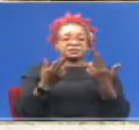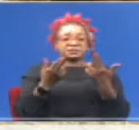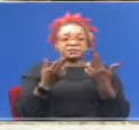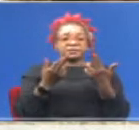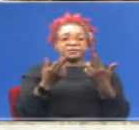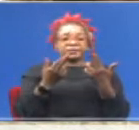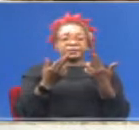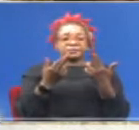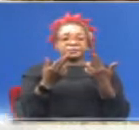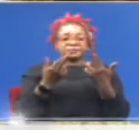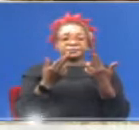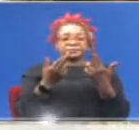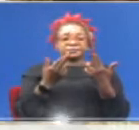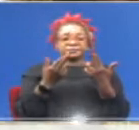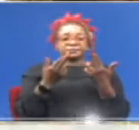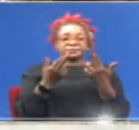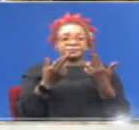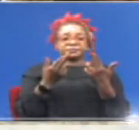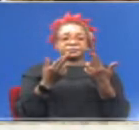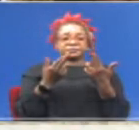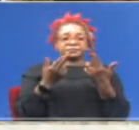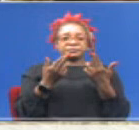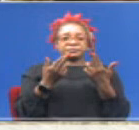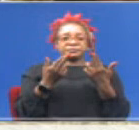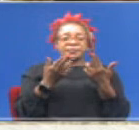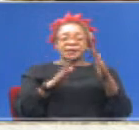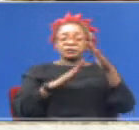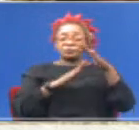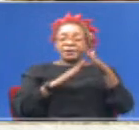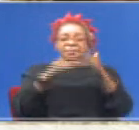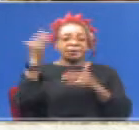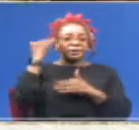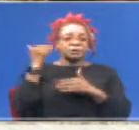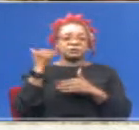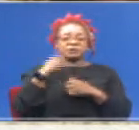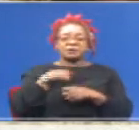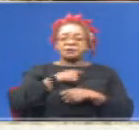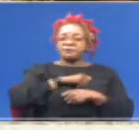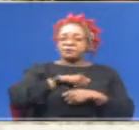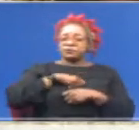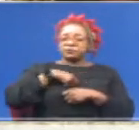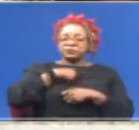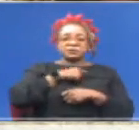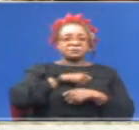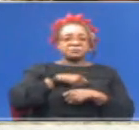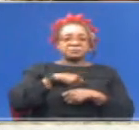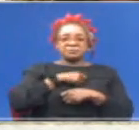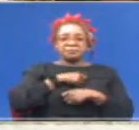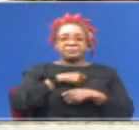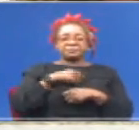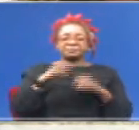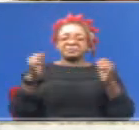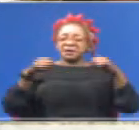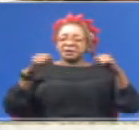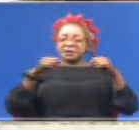To our consternation, the Supreme Court unfortunately agreed with the